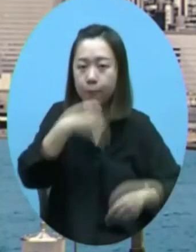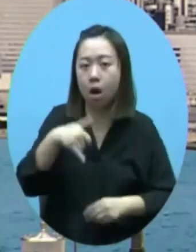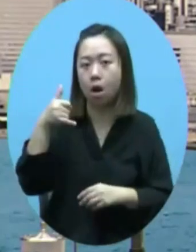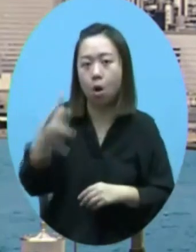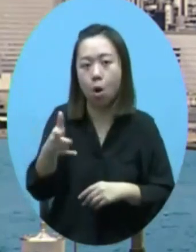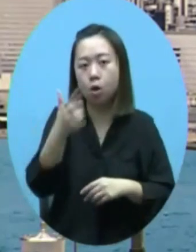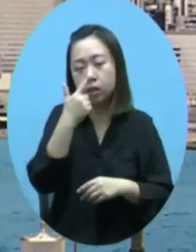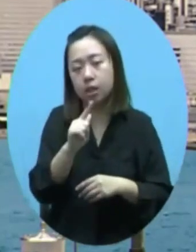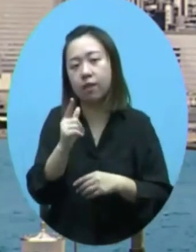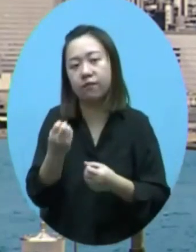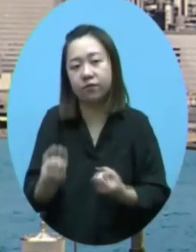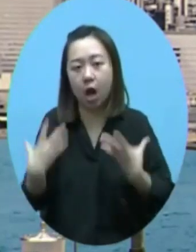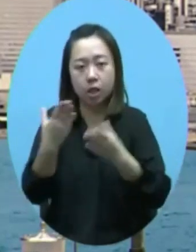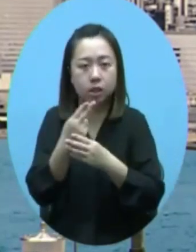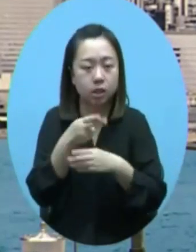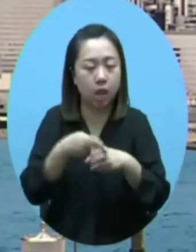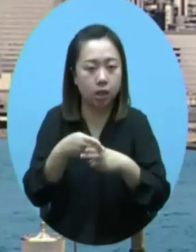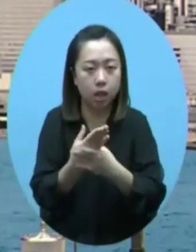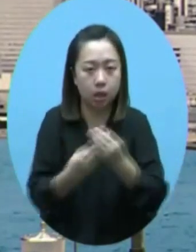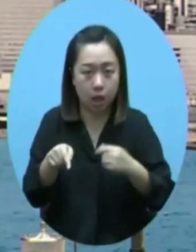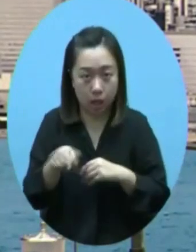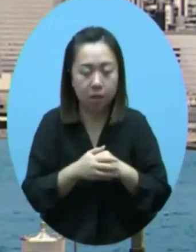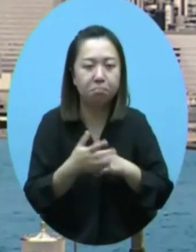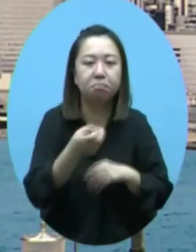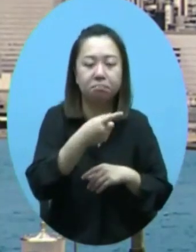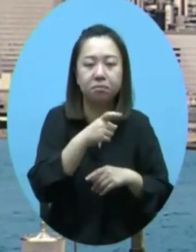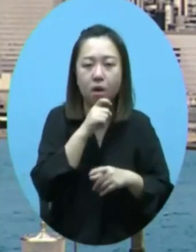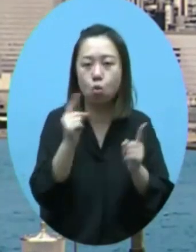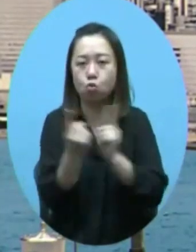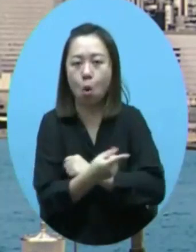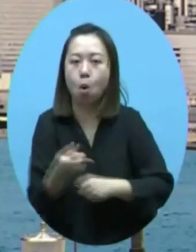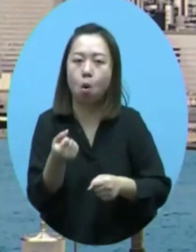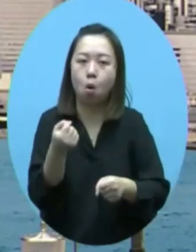July had visited the Sun Fat restaurant,